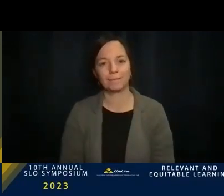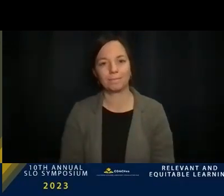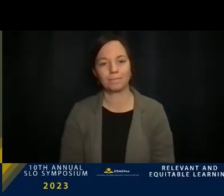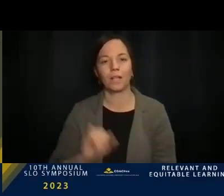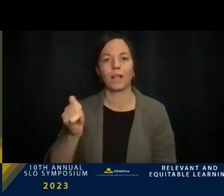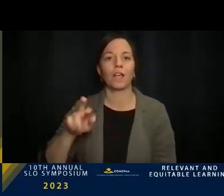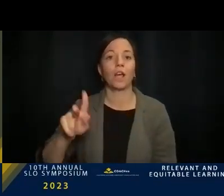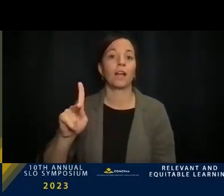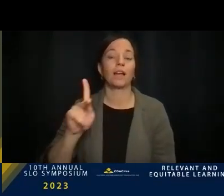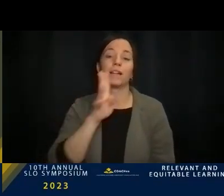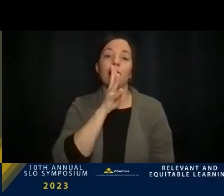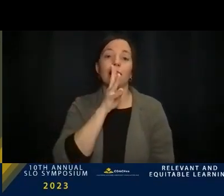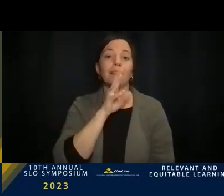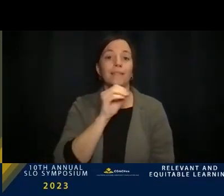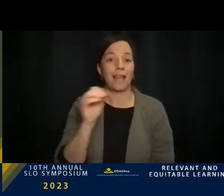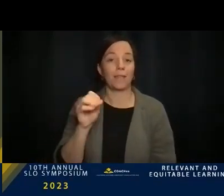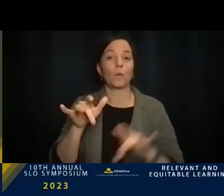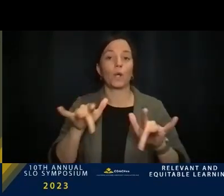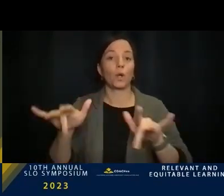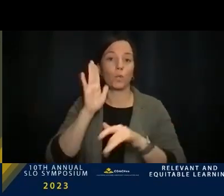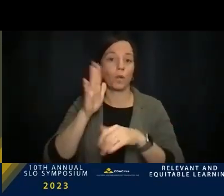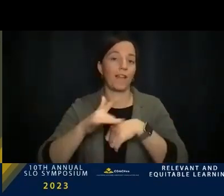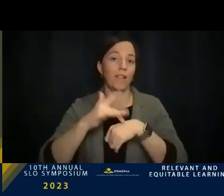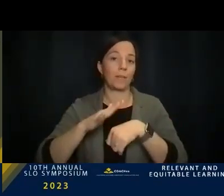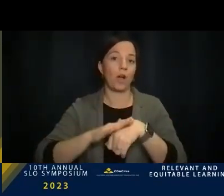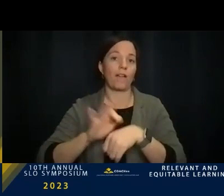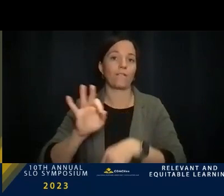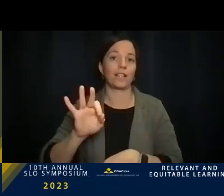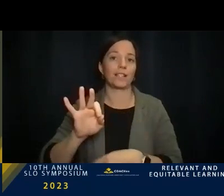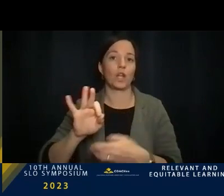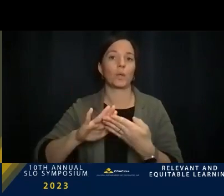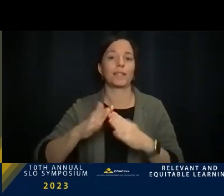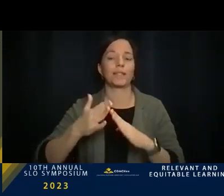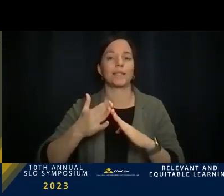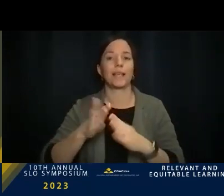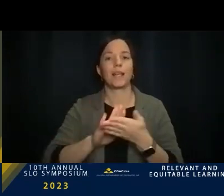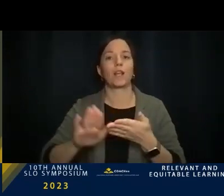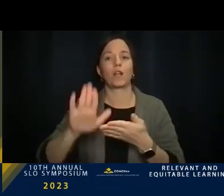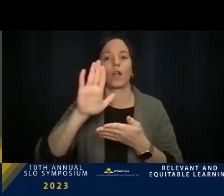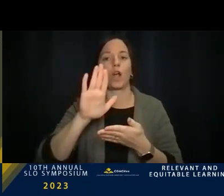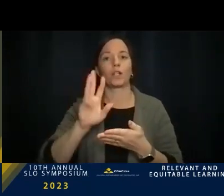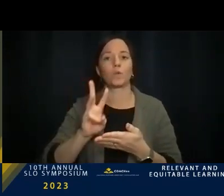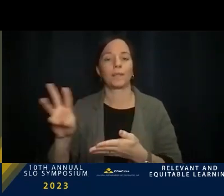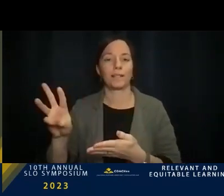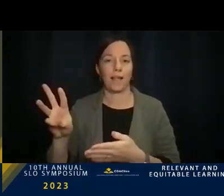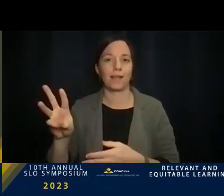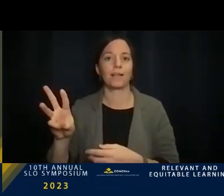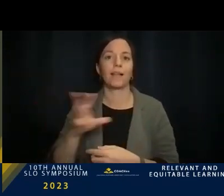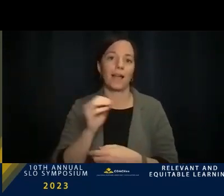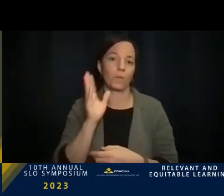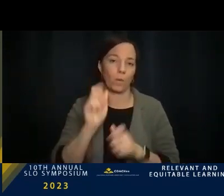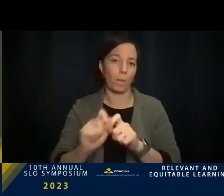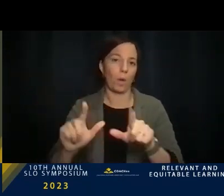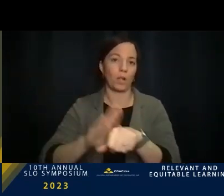Excellent. And the recordings are going to be available on Fresno City College website, right? And professional development tab there. And we are going to post them